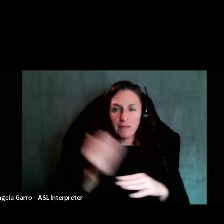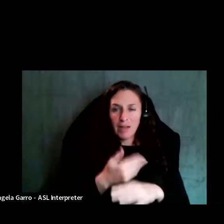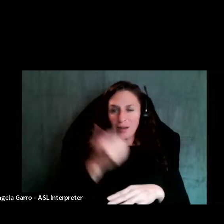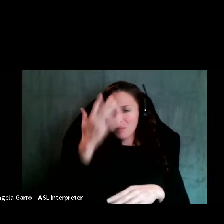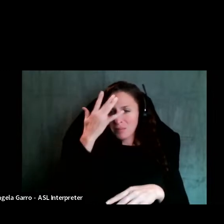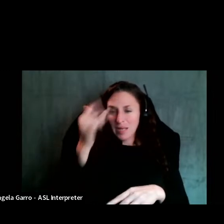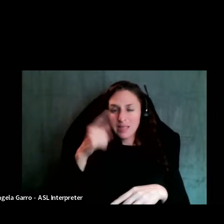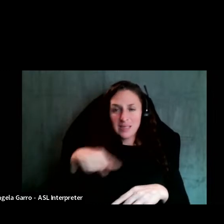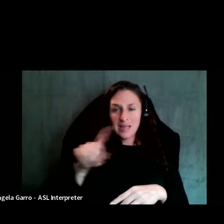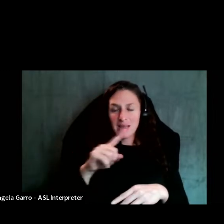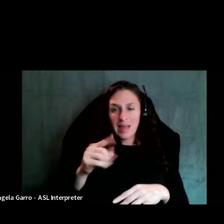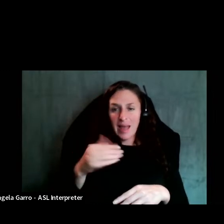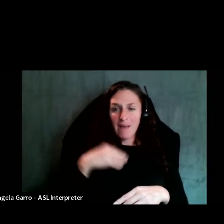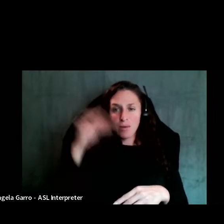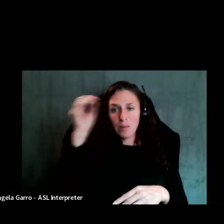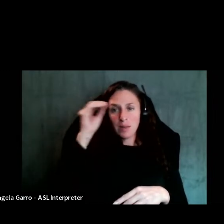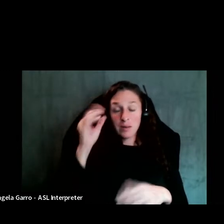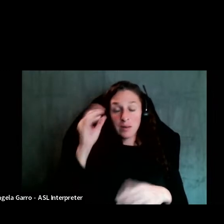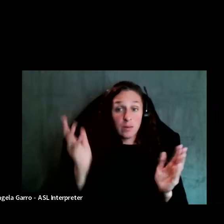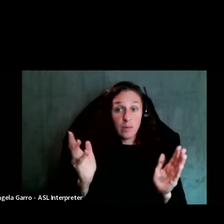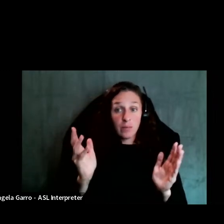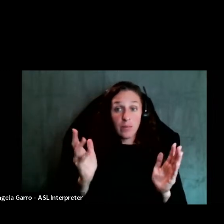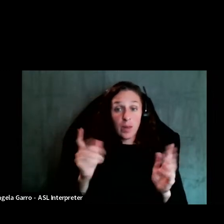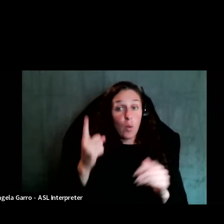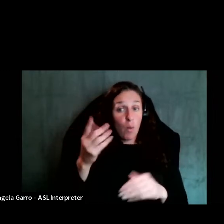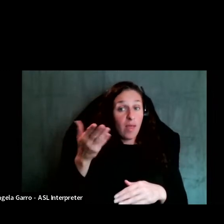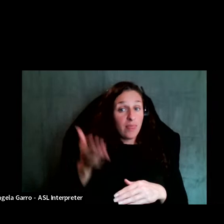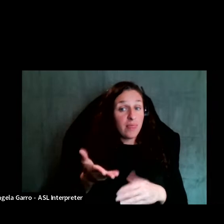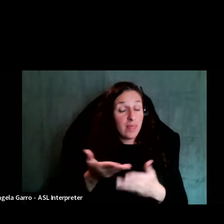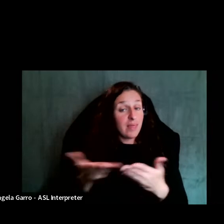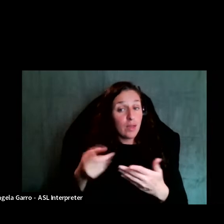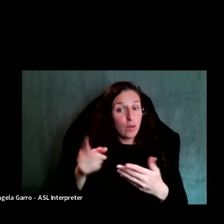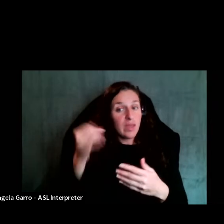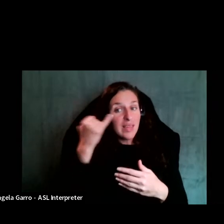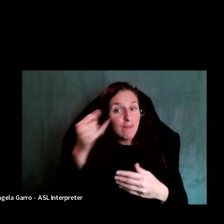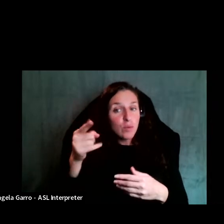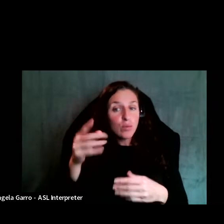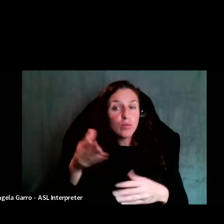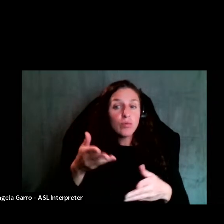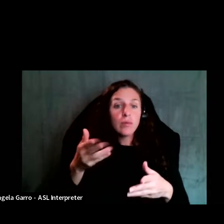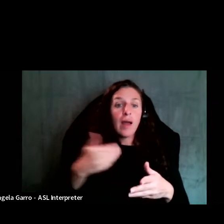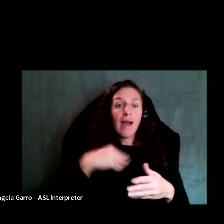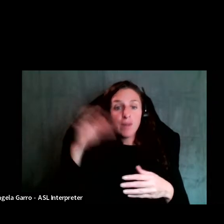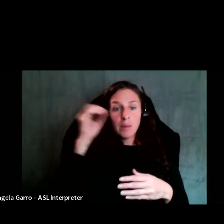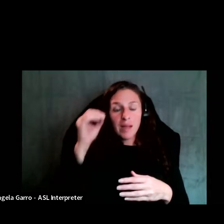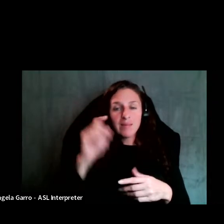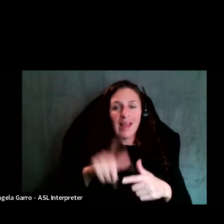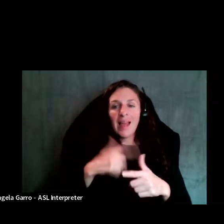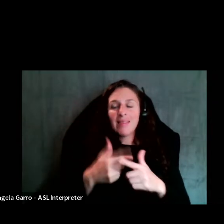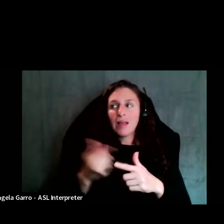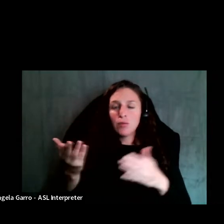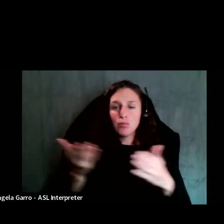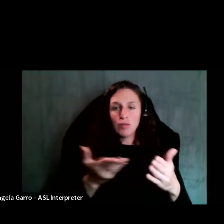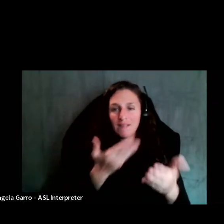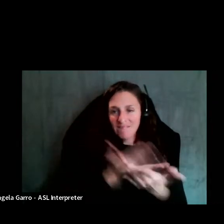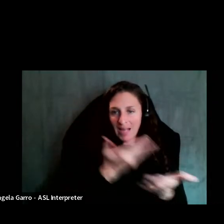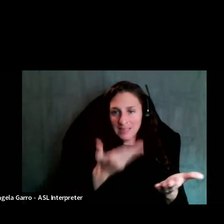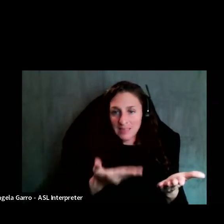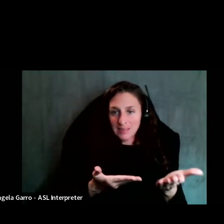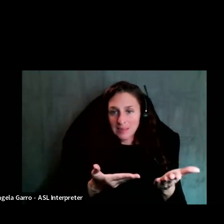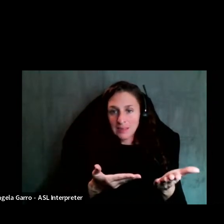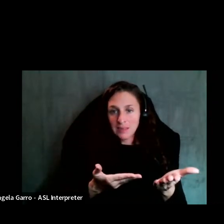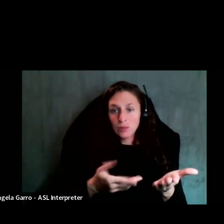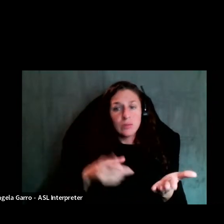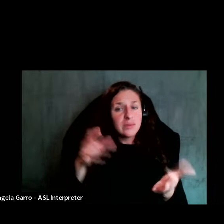because they raise an opinion. Well, there is one thing to raise an opinion, and there's another thing to come with fact. You can definitely say